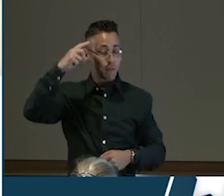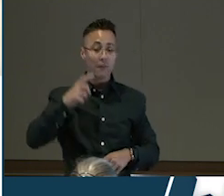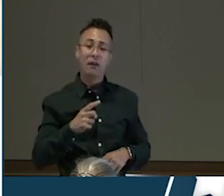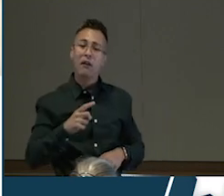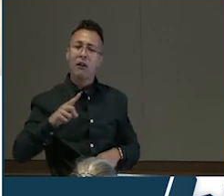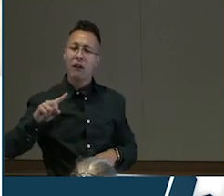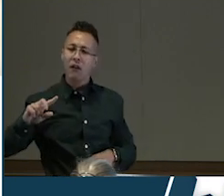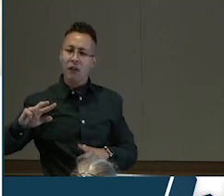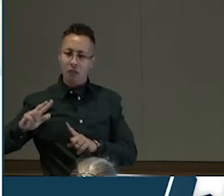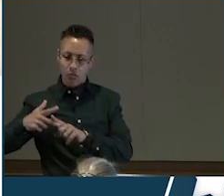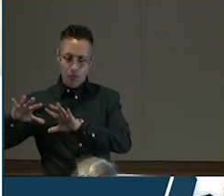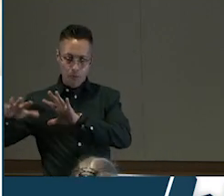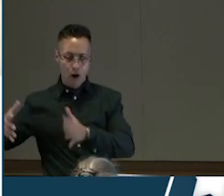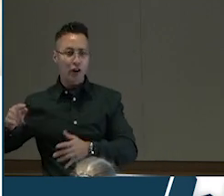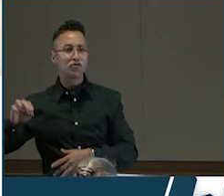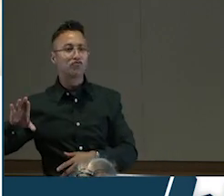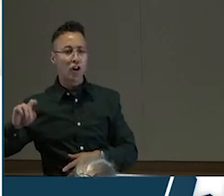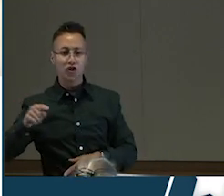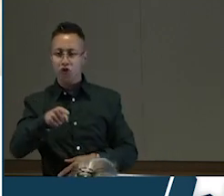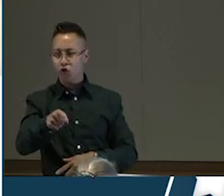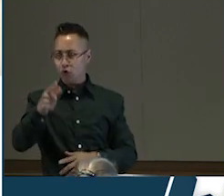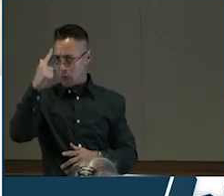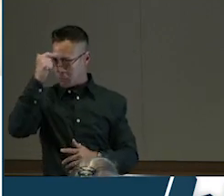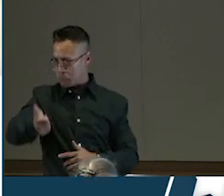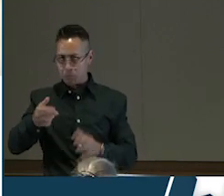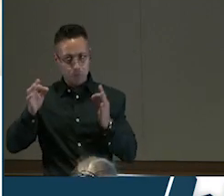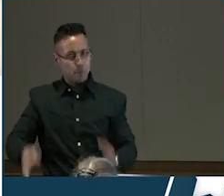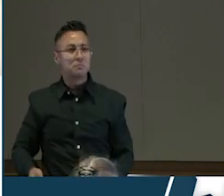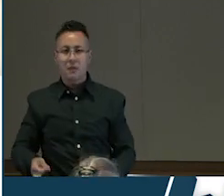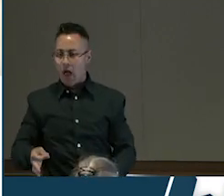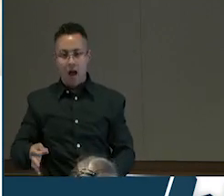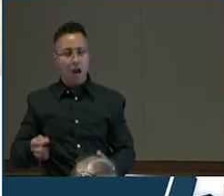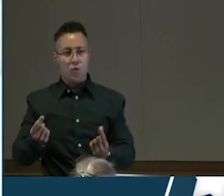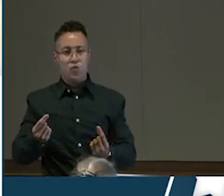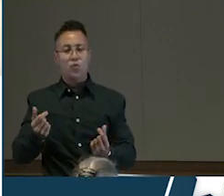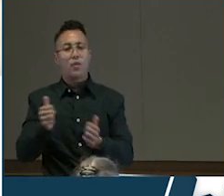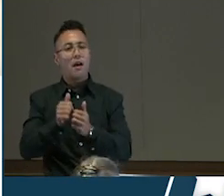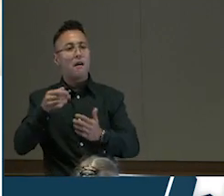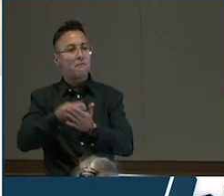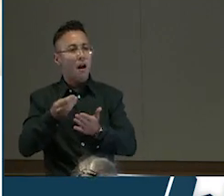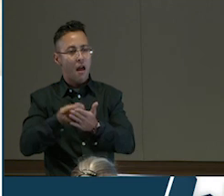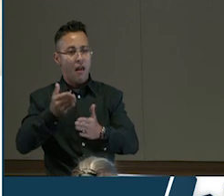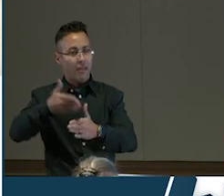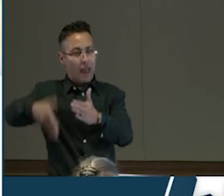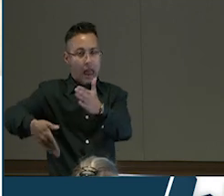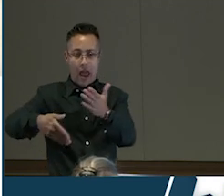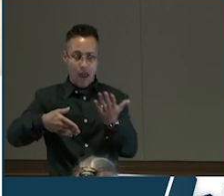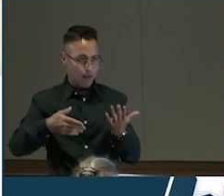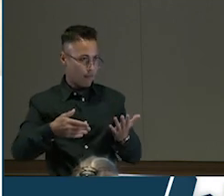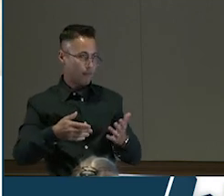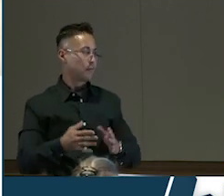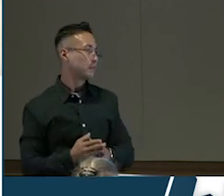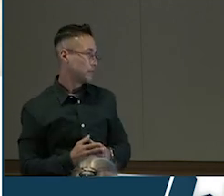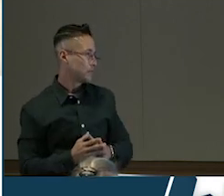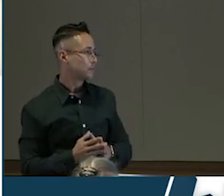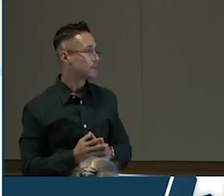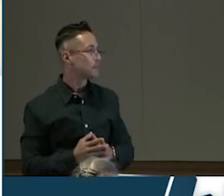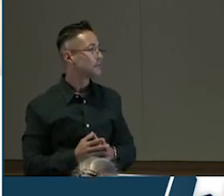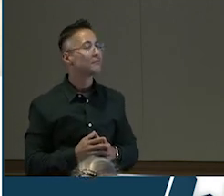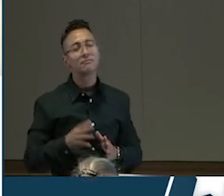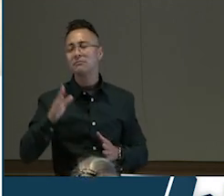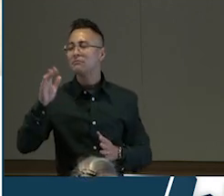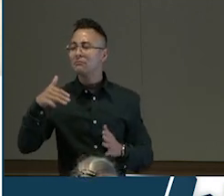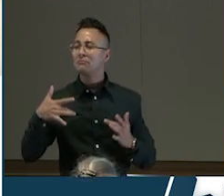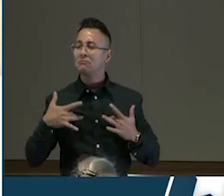can give it to another sibling, a charity, wherever you wanted it to go so that you know that these dollars aren't just disappearing, right? So that's